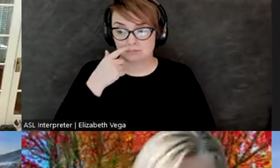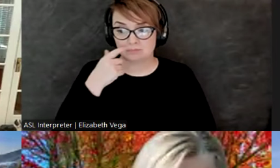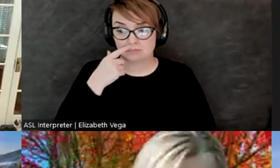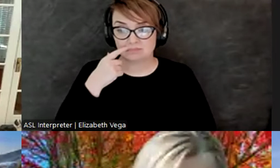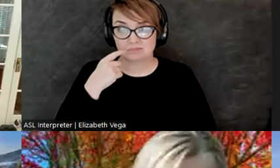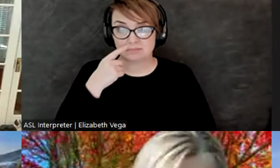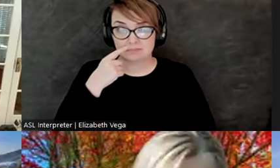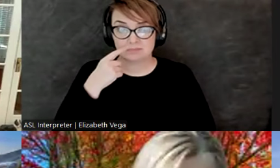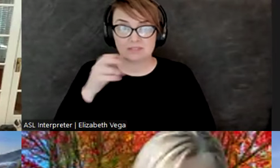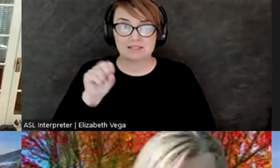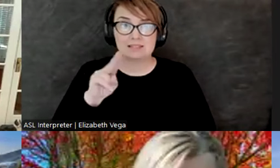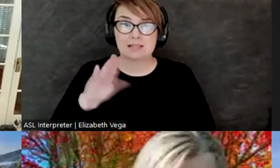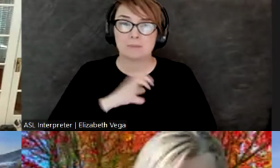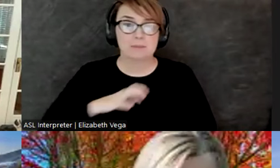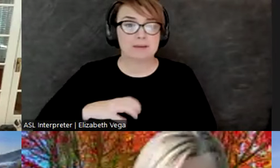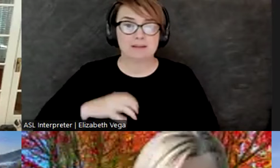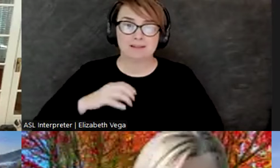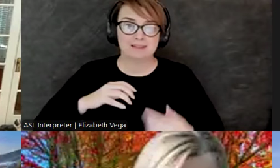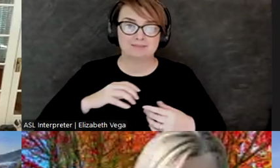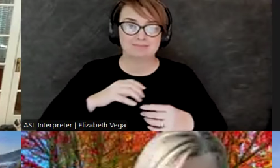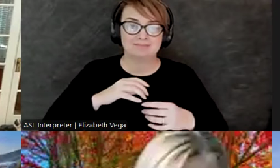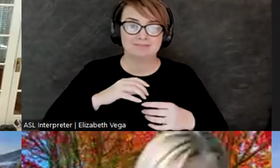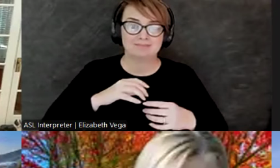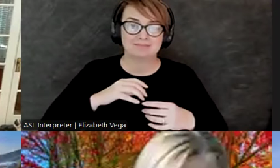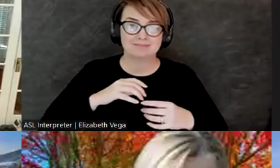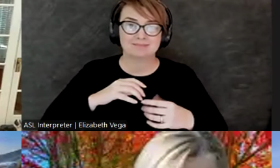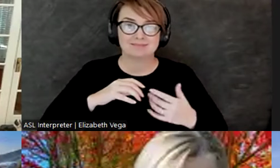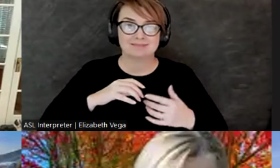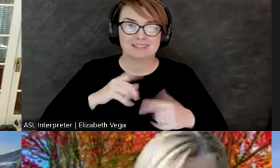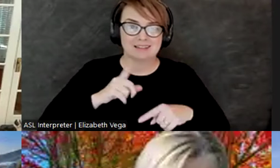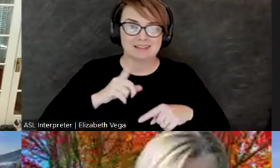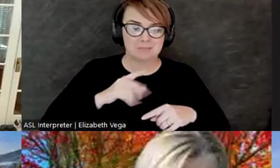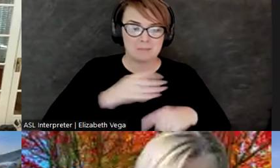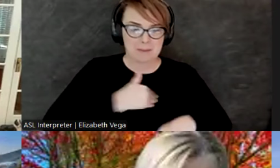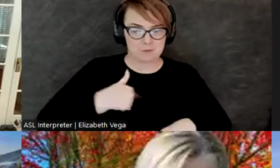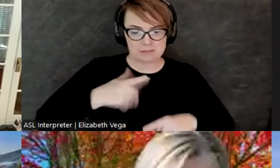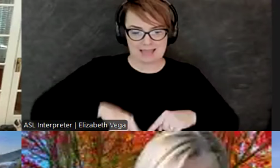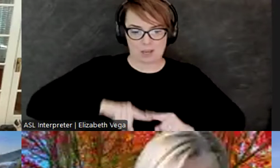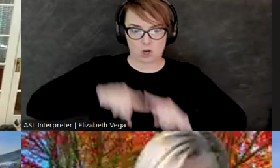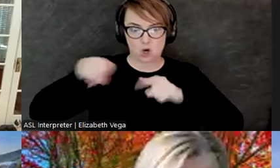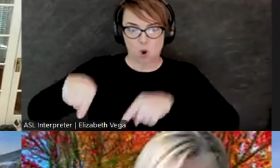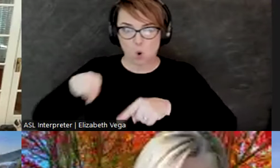mean, that's, those are, I don't know what that means.